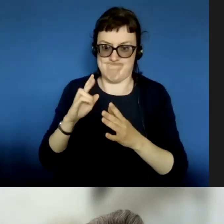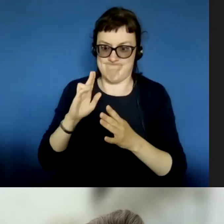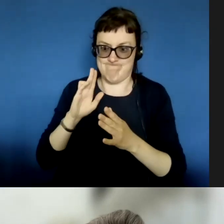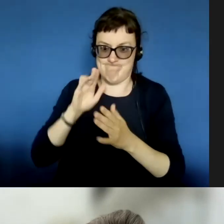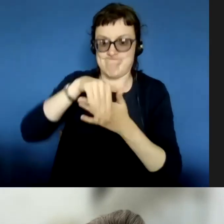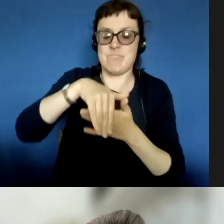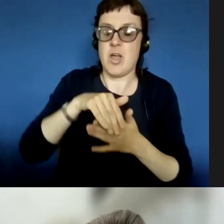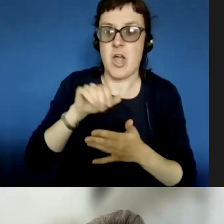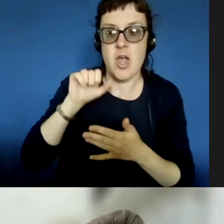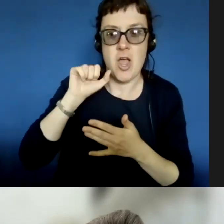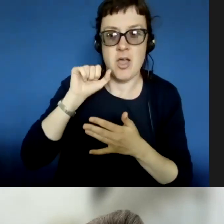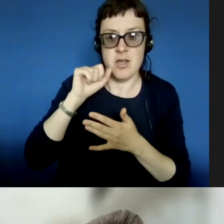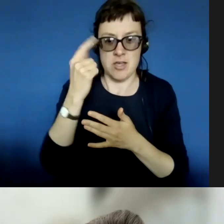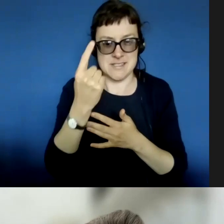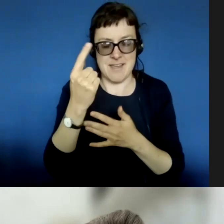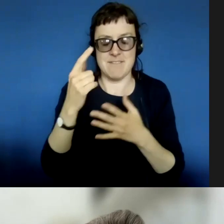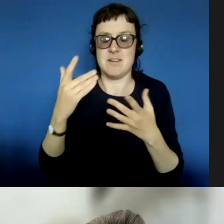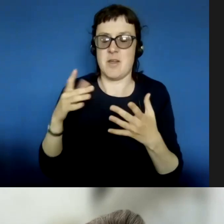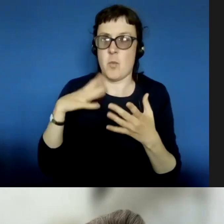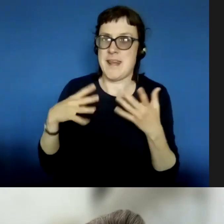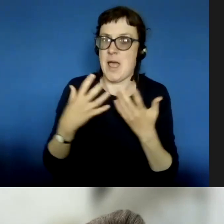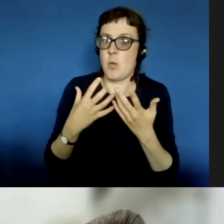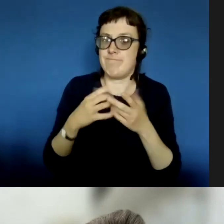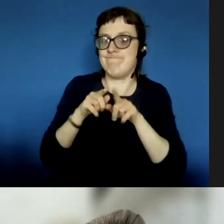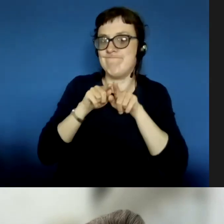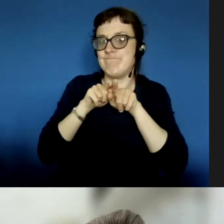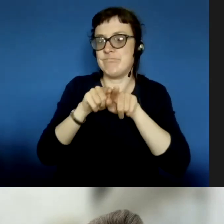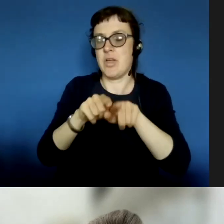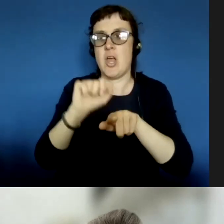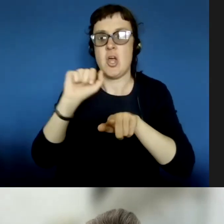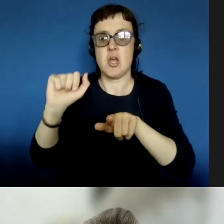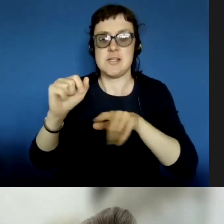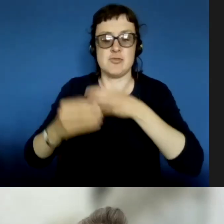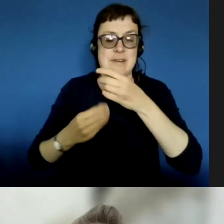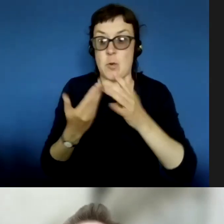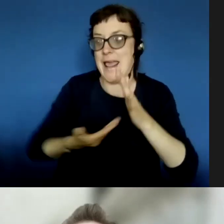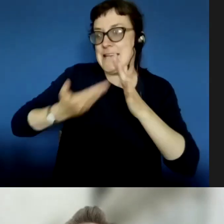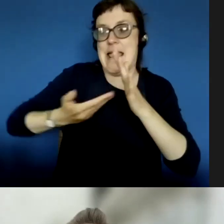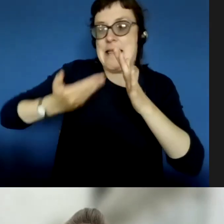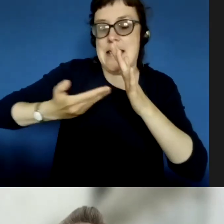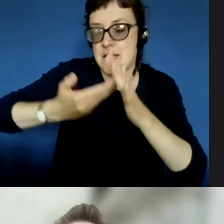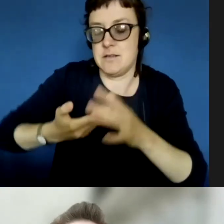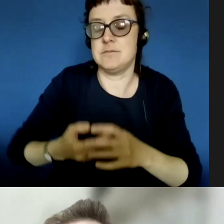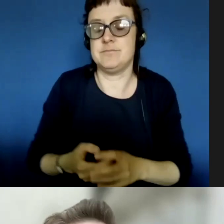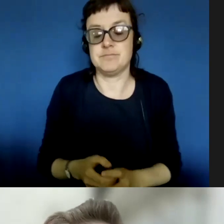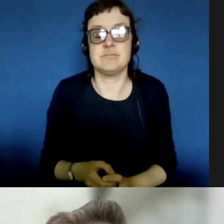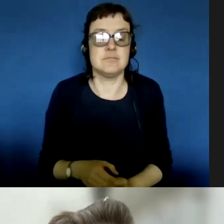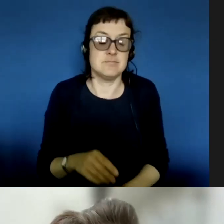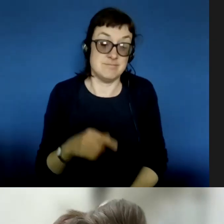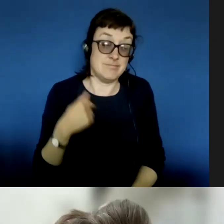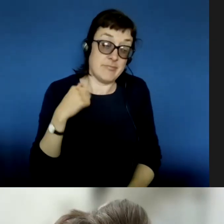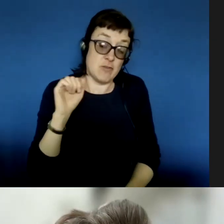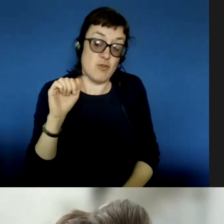keep as close and as true to that story as possible. Yeah, I think it was interesting because I went in with a